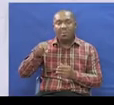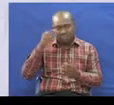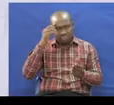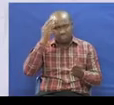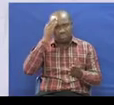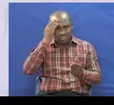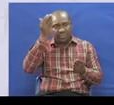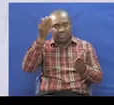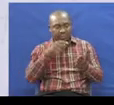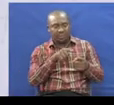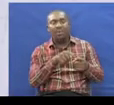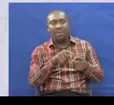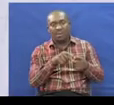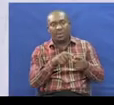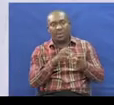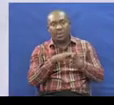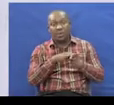common method